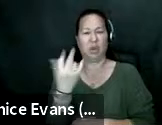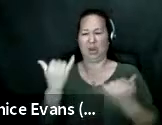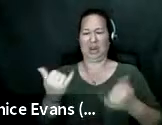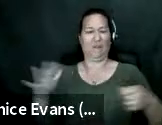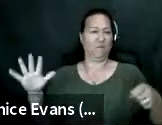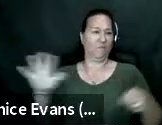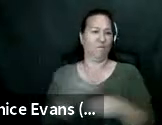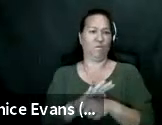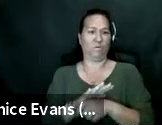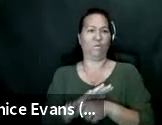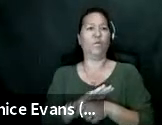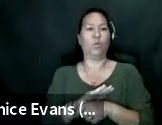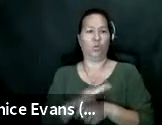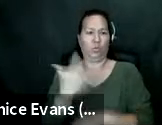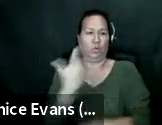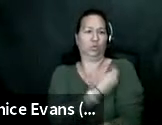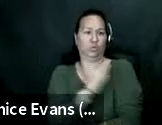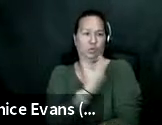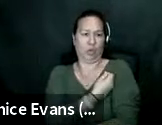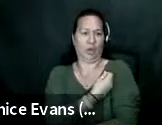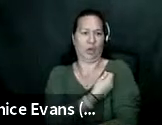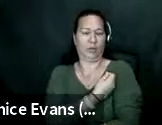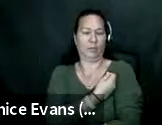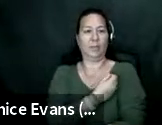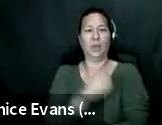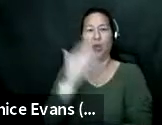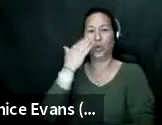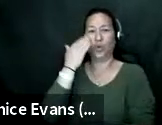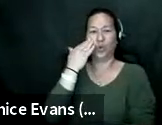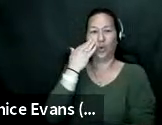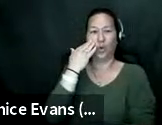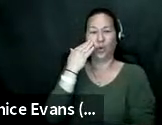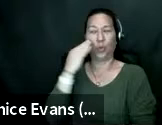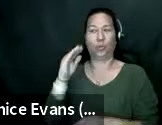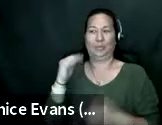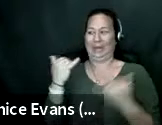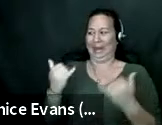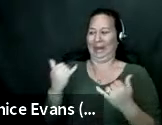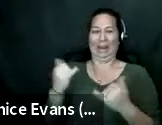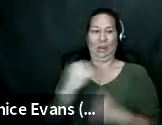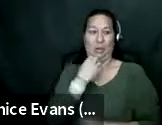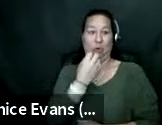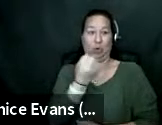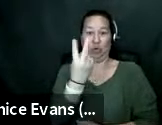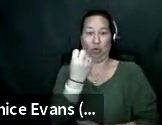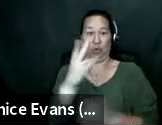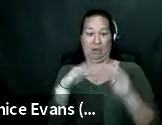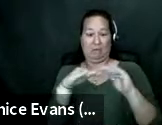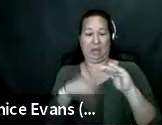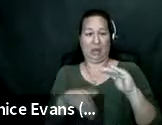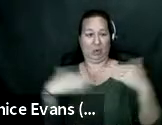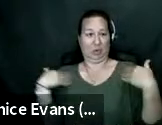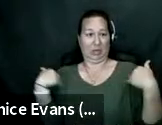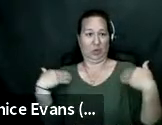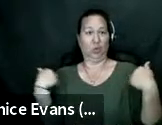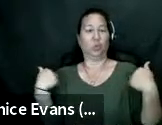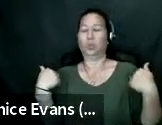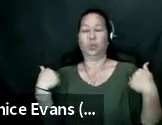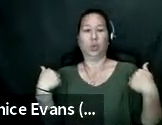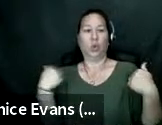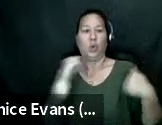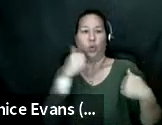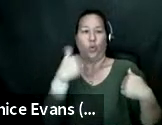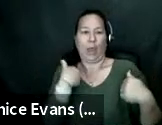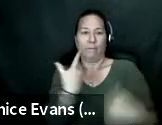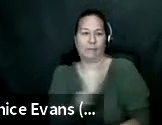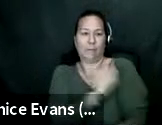there is not yet a vaccine for children under 12, although we're hoping that we'll have vaccine for younger age